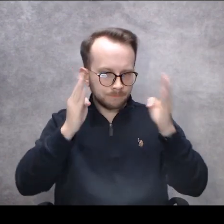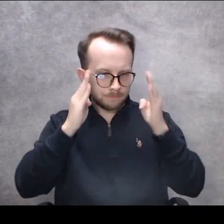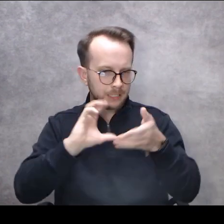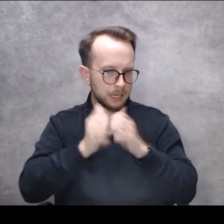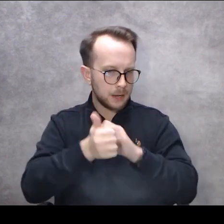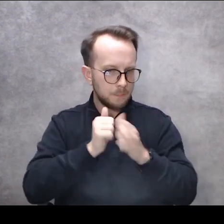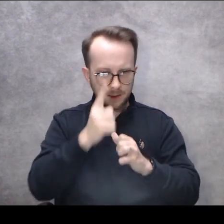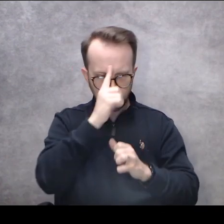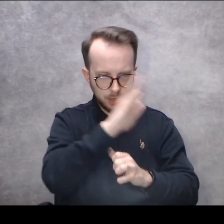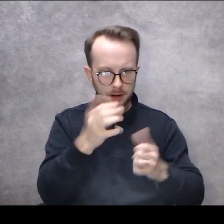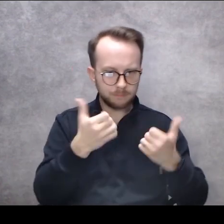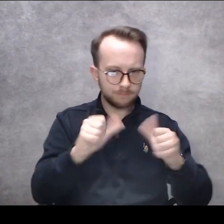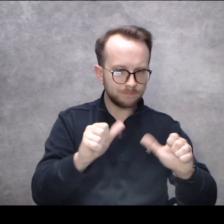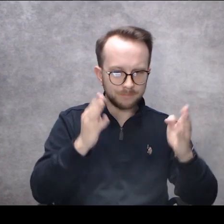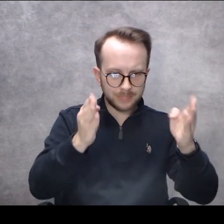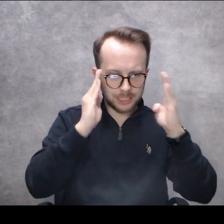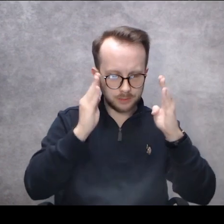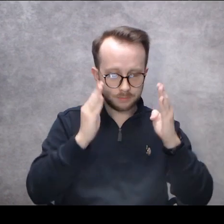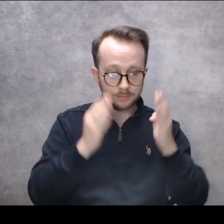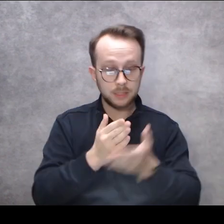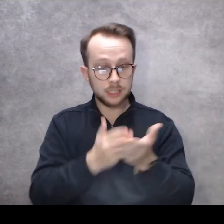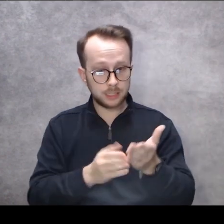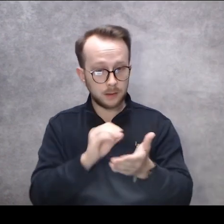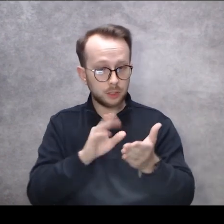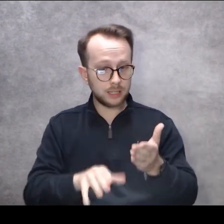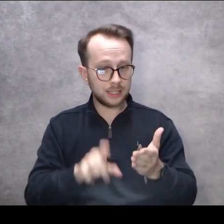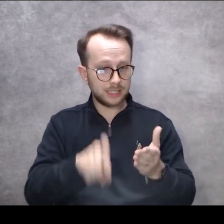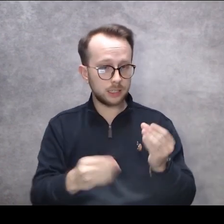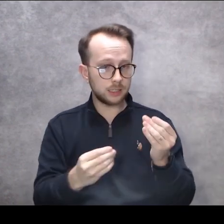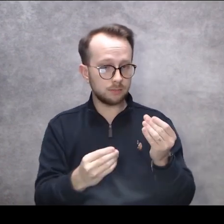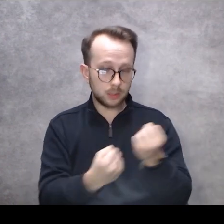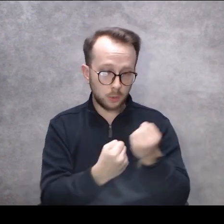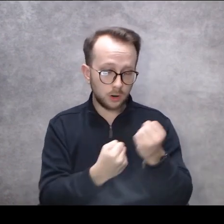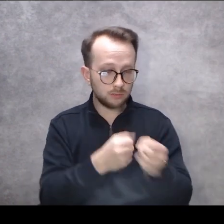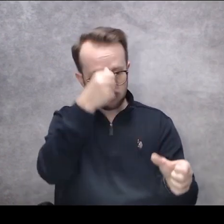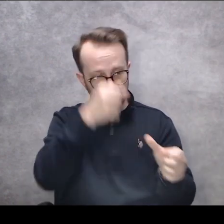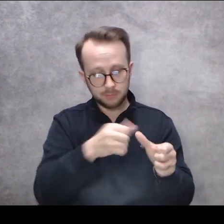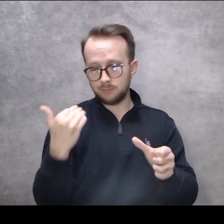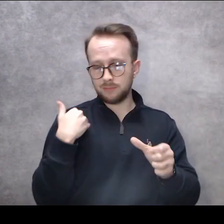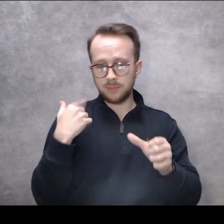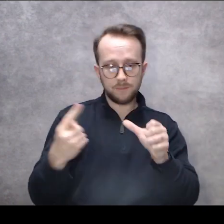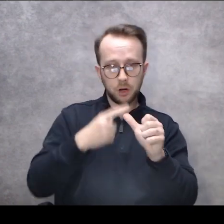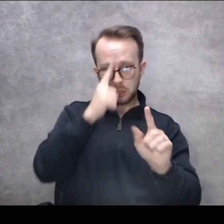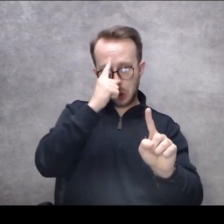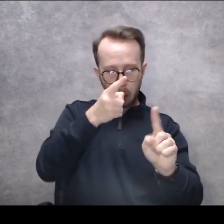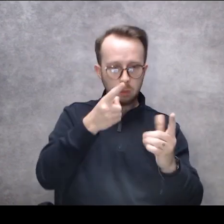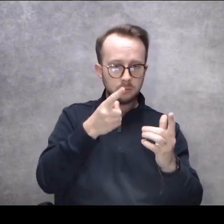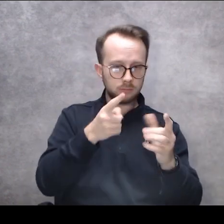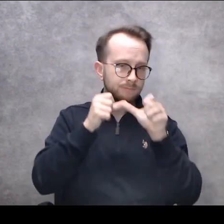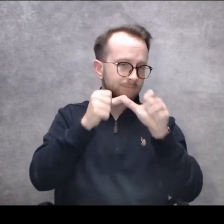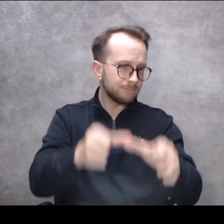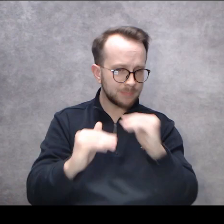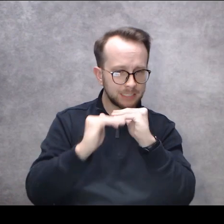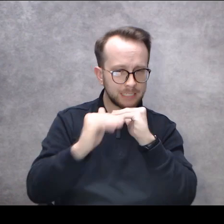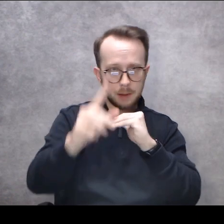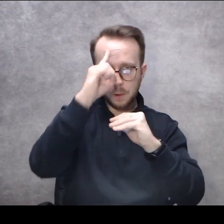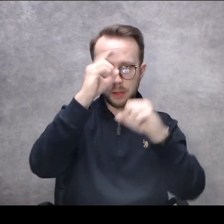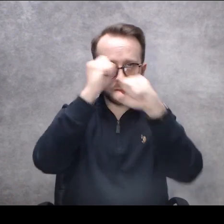and effort. Some learners need support to remember the initial goal, or to maintain a consistent vision of